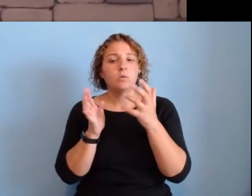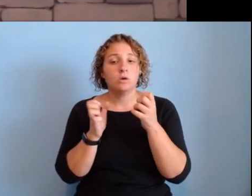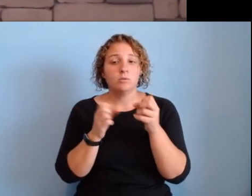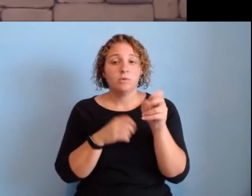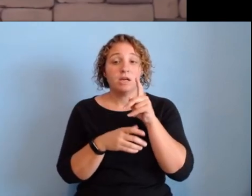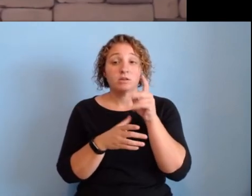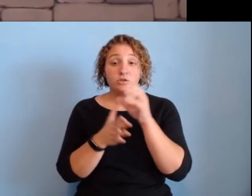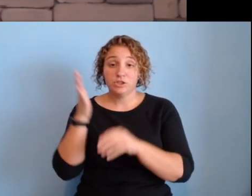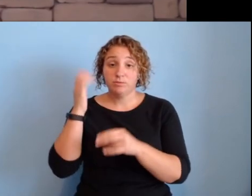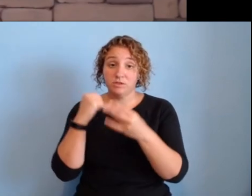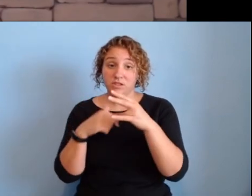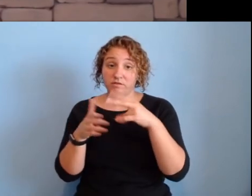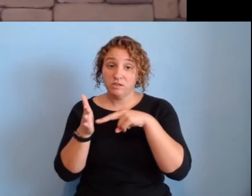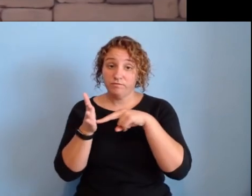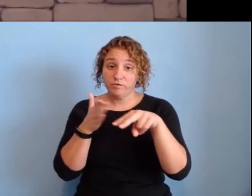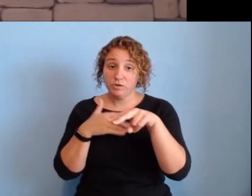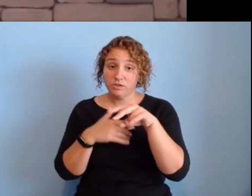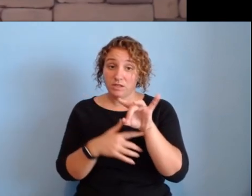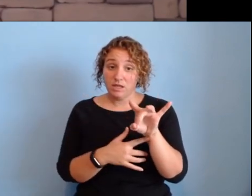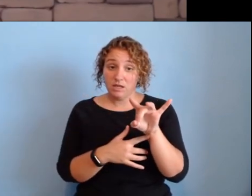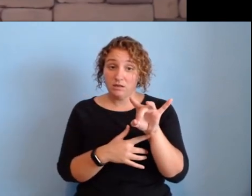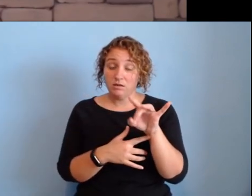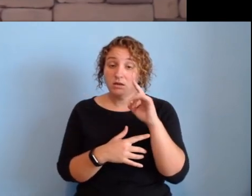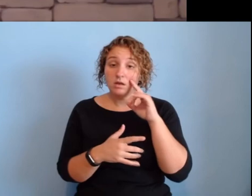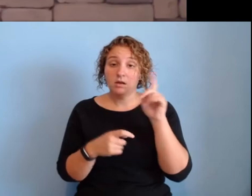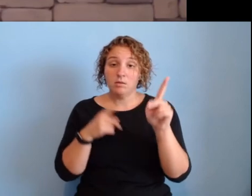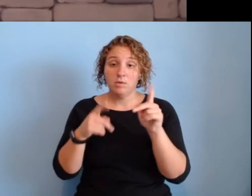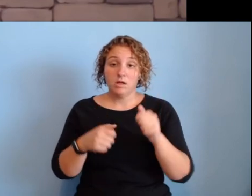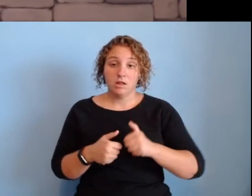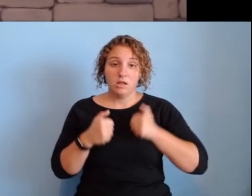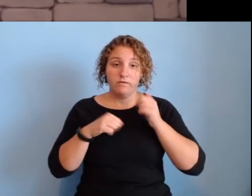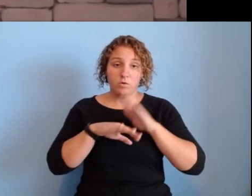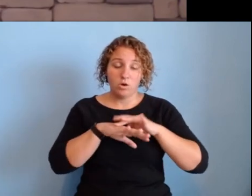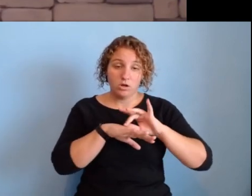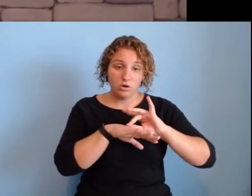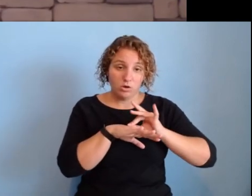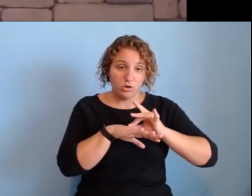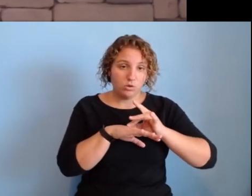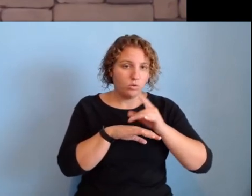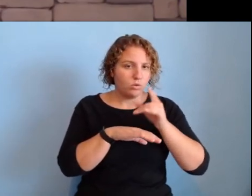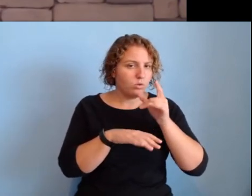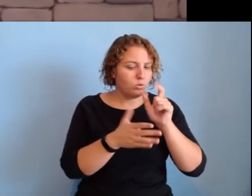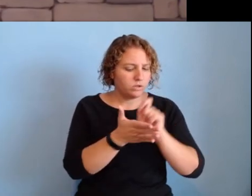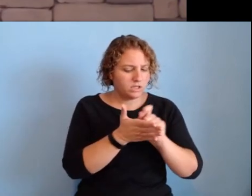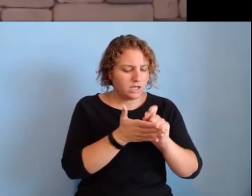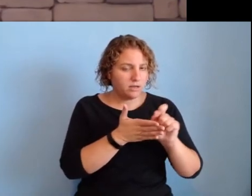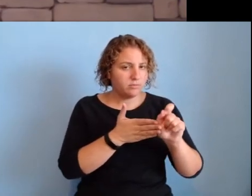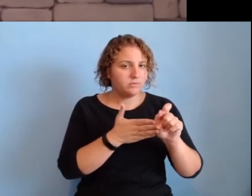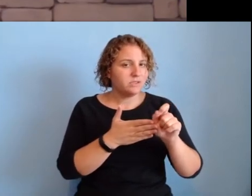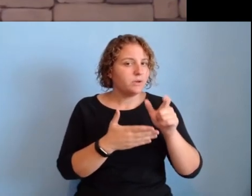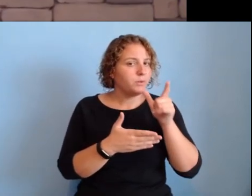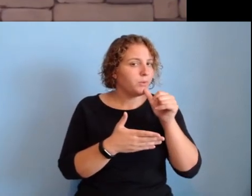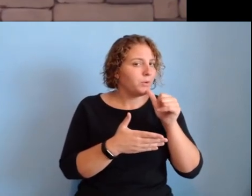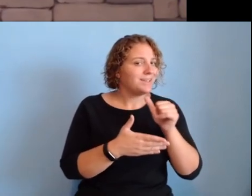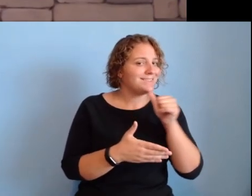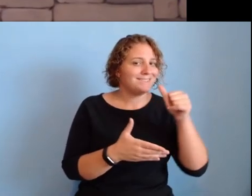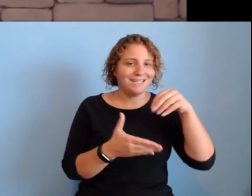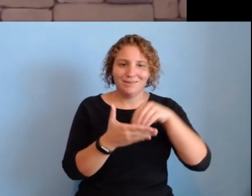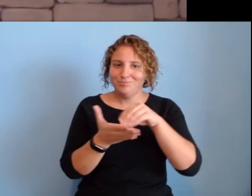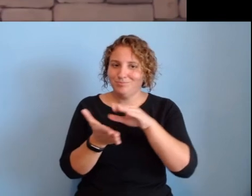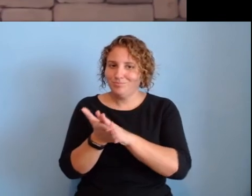8. They that dwell on the earth shall wonder whose names were not written in the book of